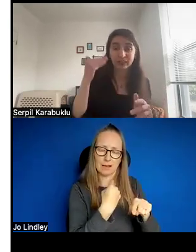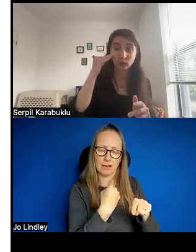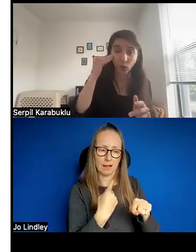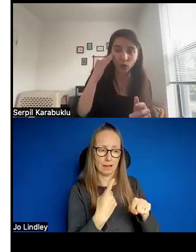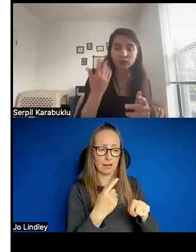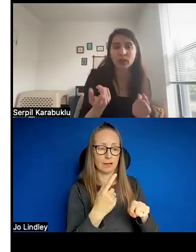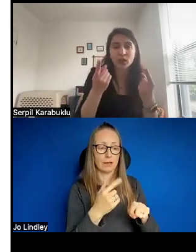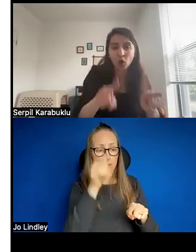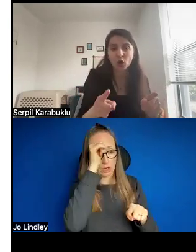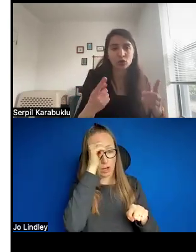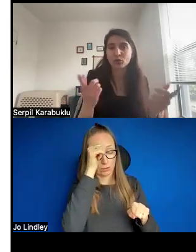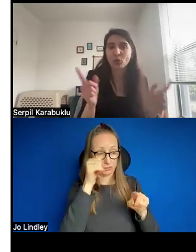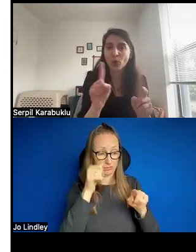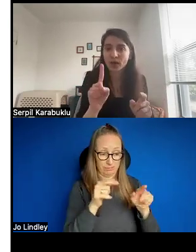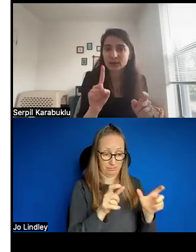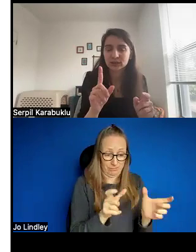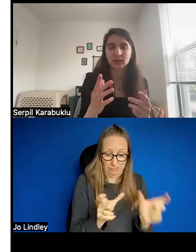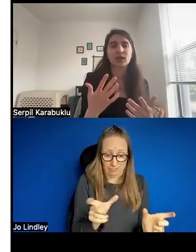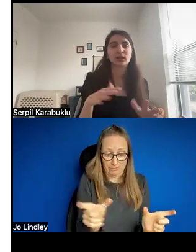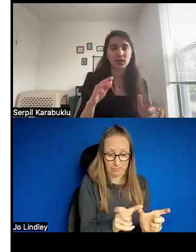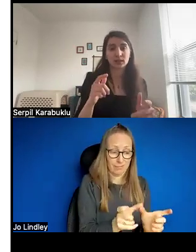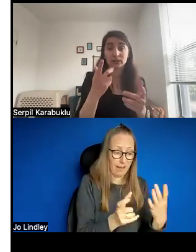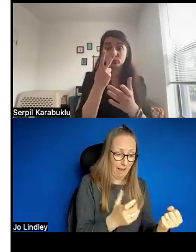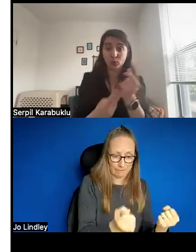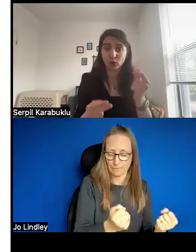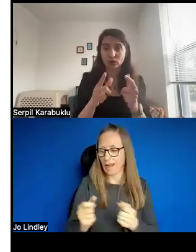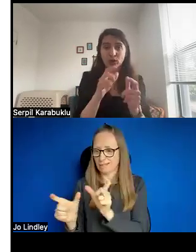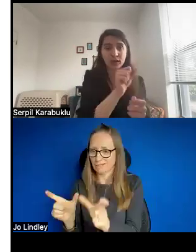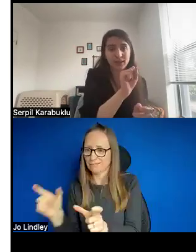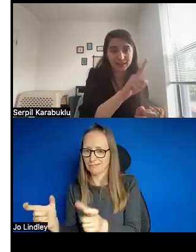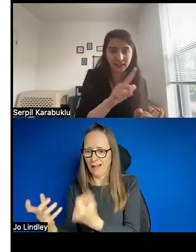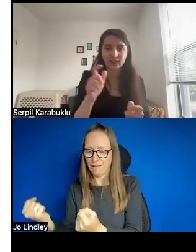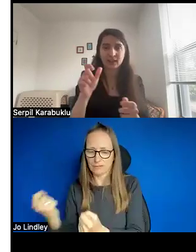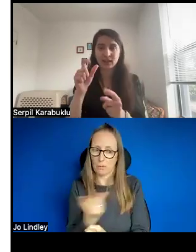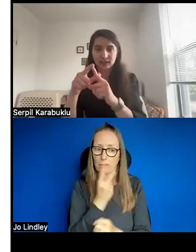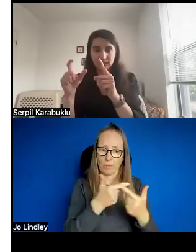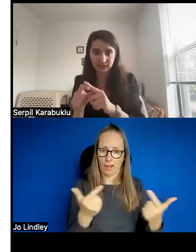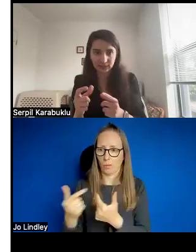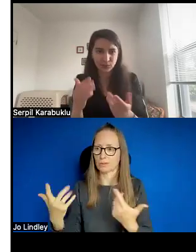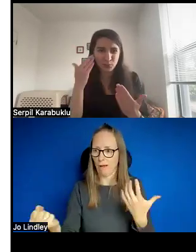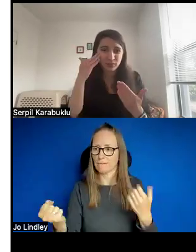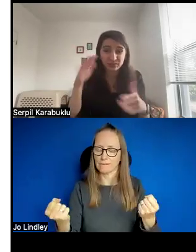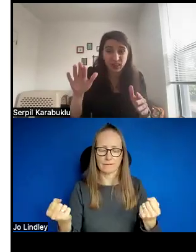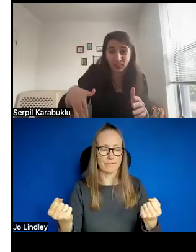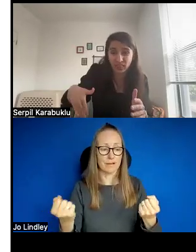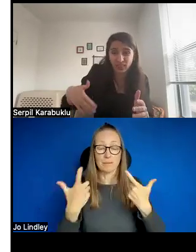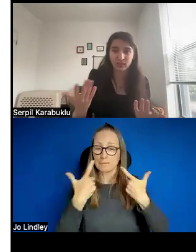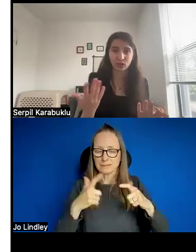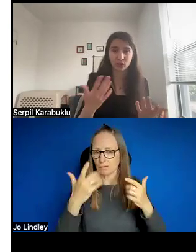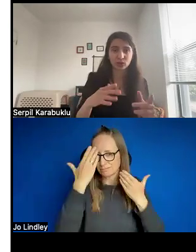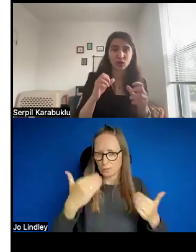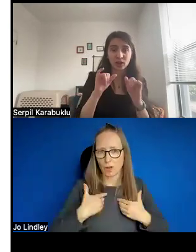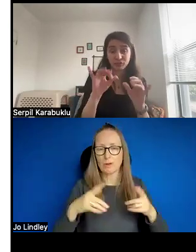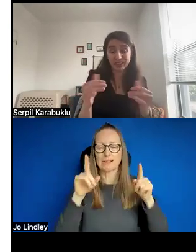they occur in both positions, in both languages. Yet we still don't know if they are same